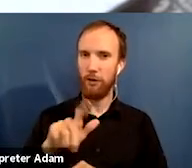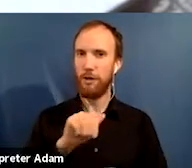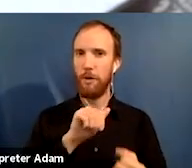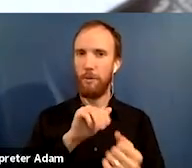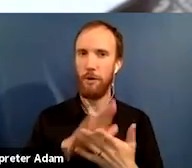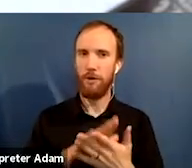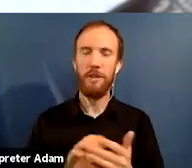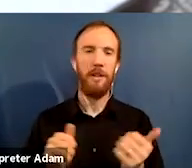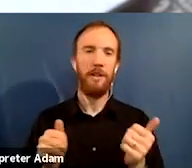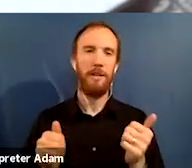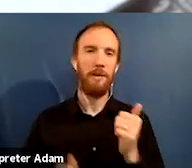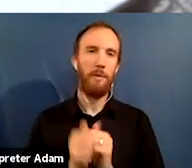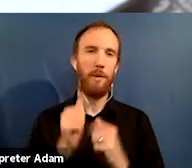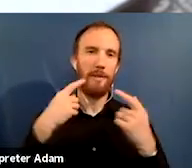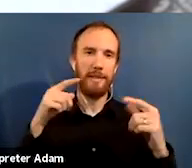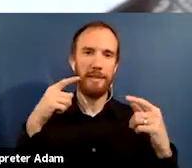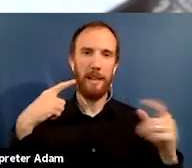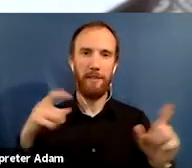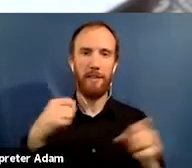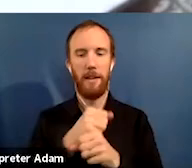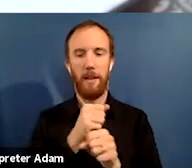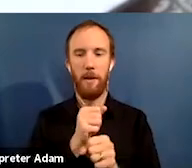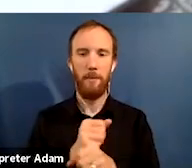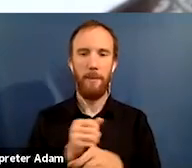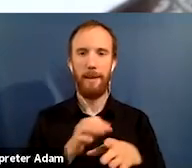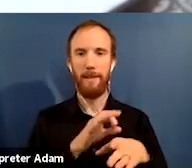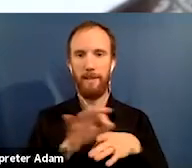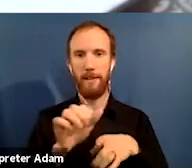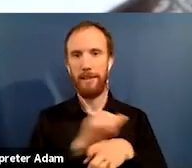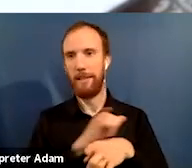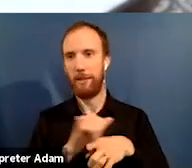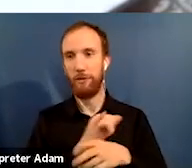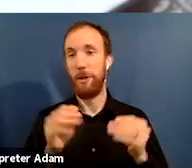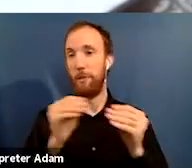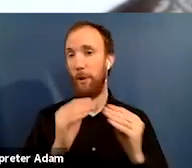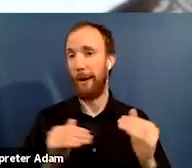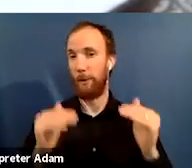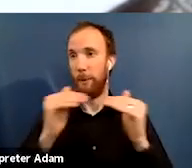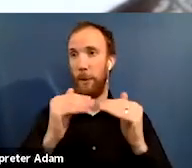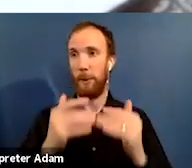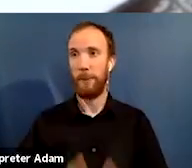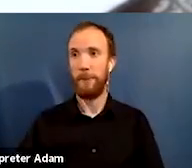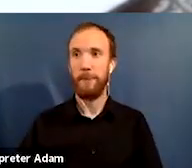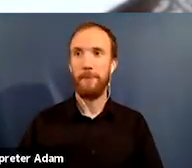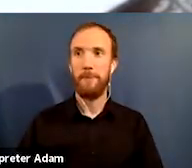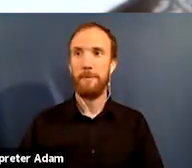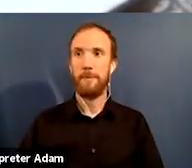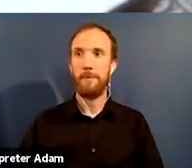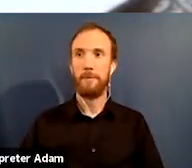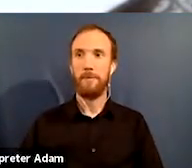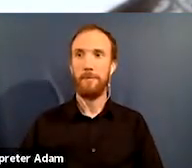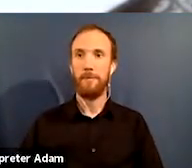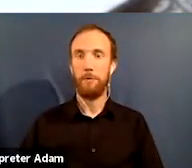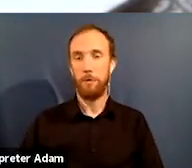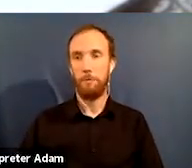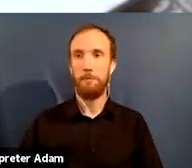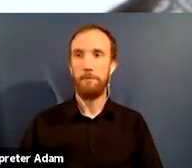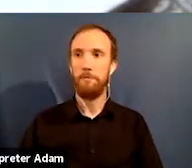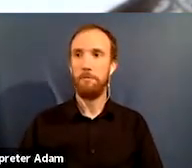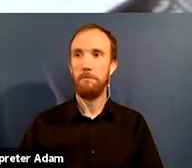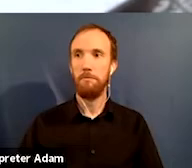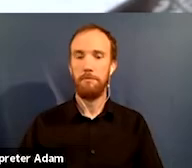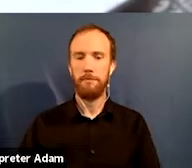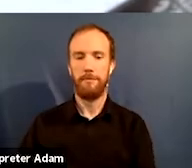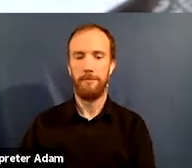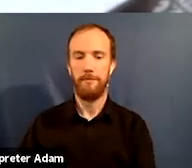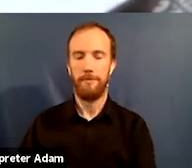with other tactics to make the field more equitable? Maybe I'll change up the order a little bit this time. How about Ahi? Do you want to go first this